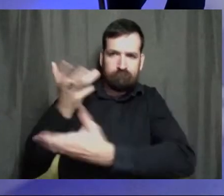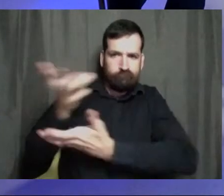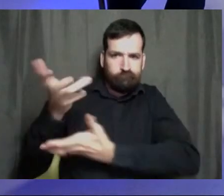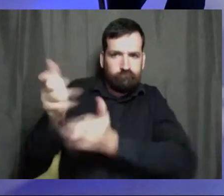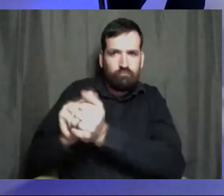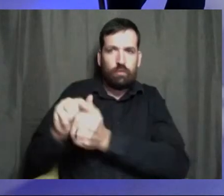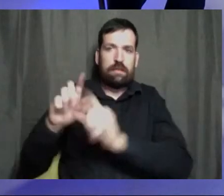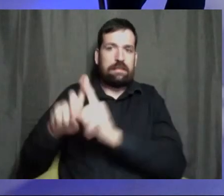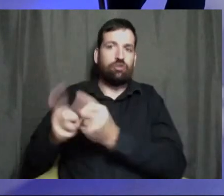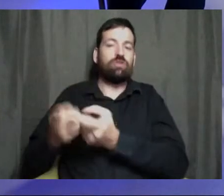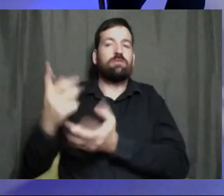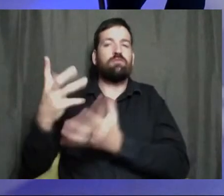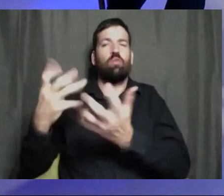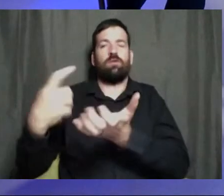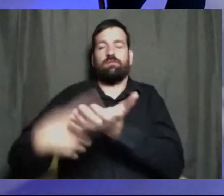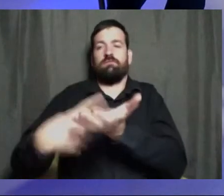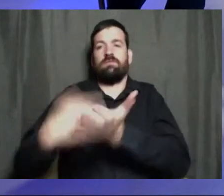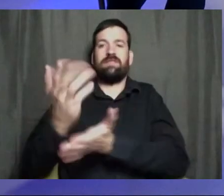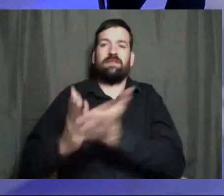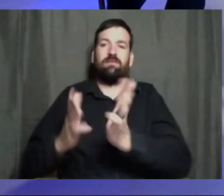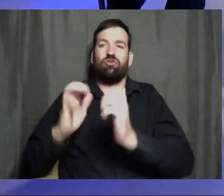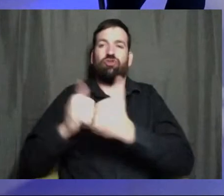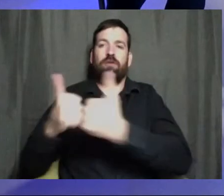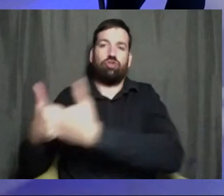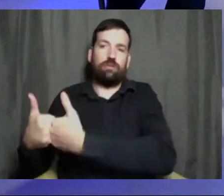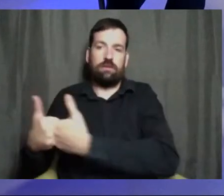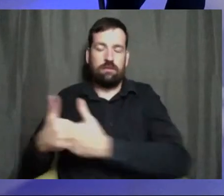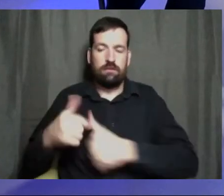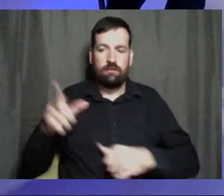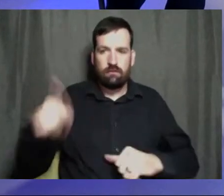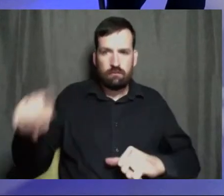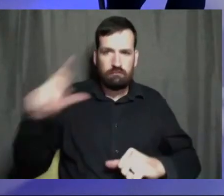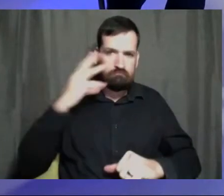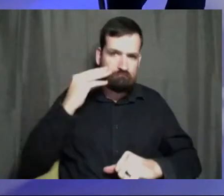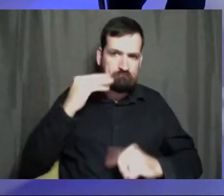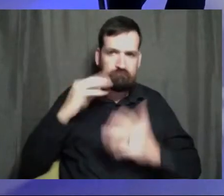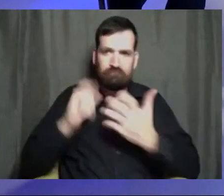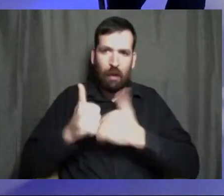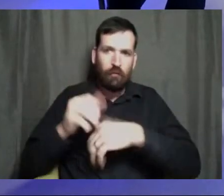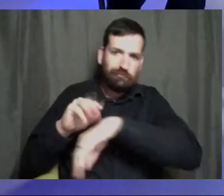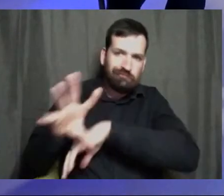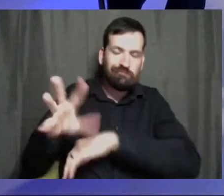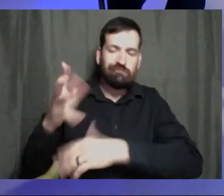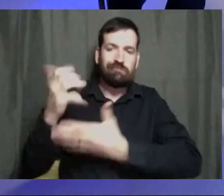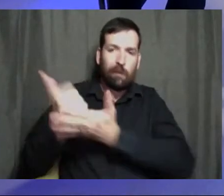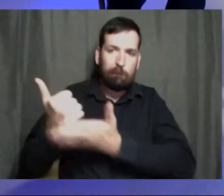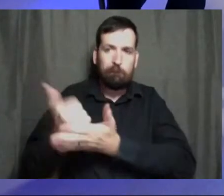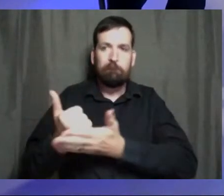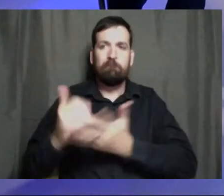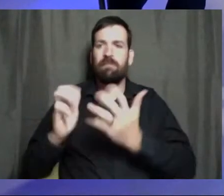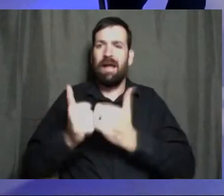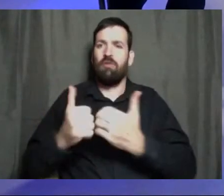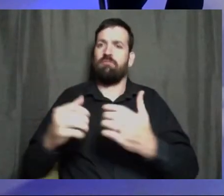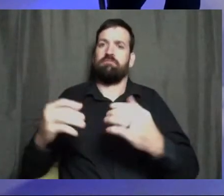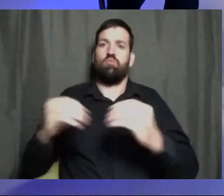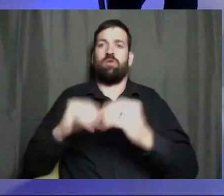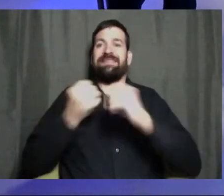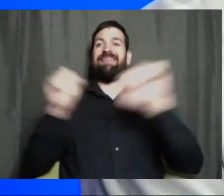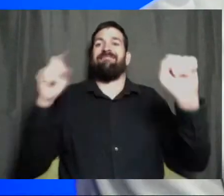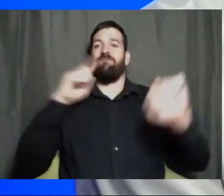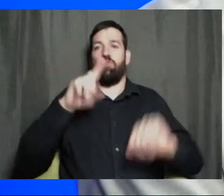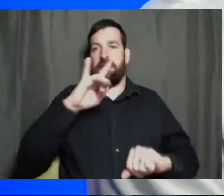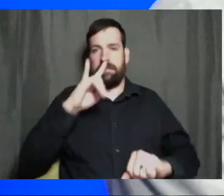those challenges that they have faced. How have you advised them? How have you worked through making this safe for kids and getting us to this point?